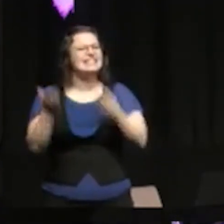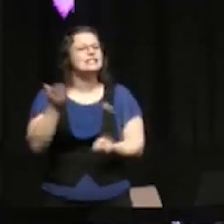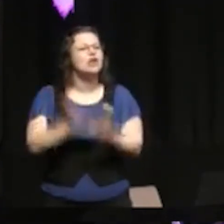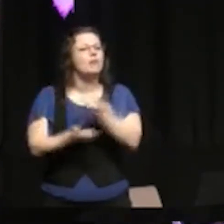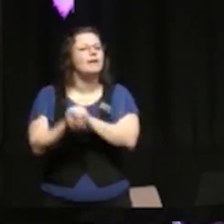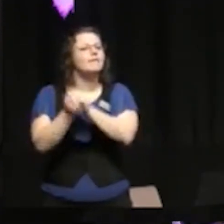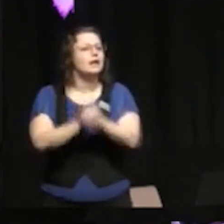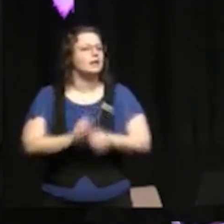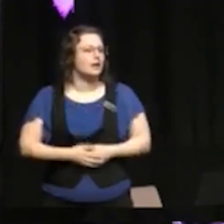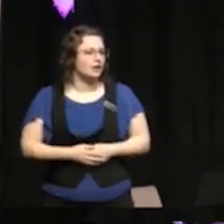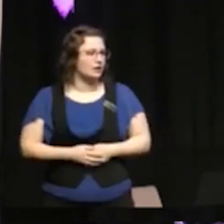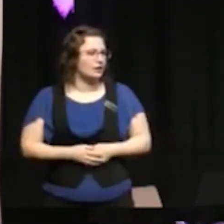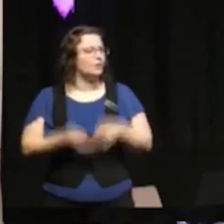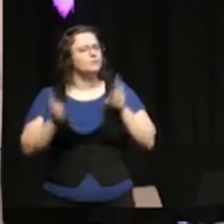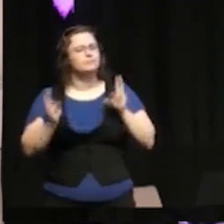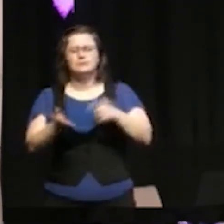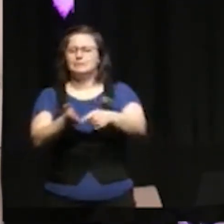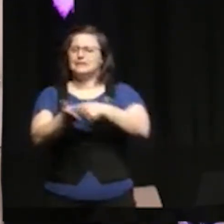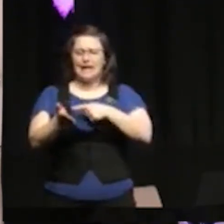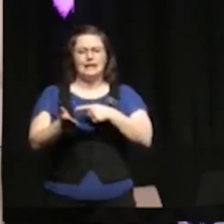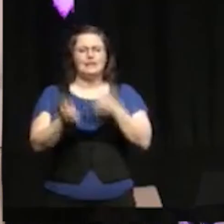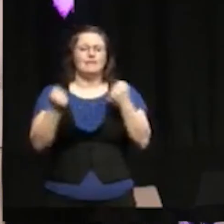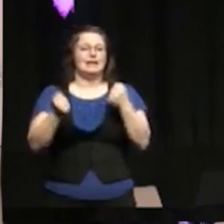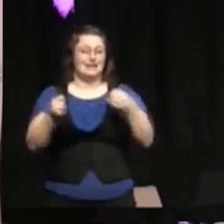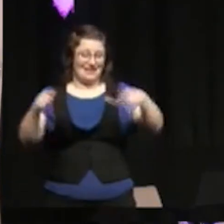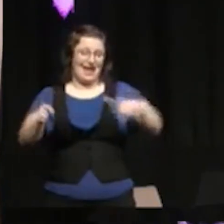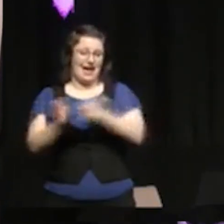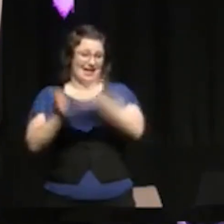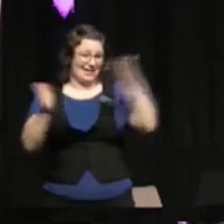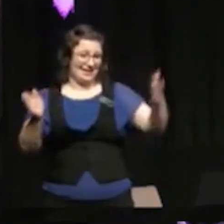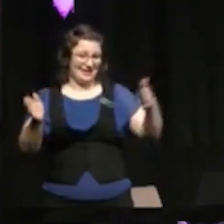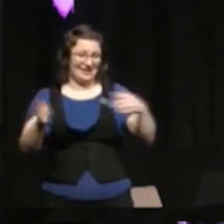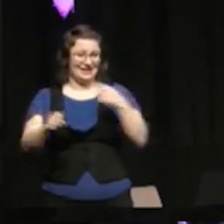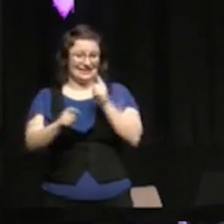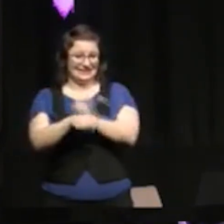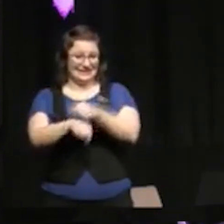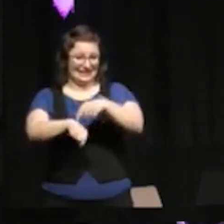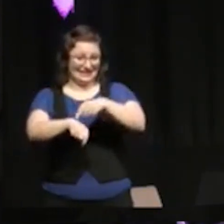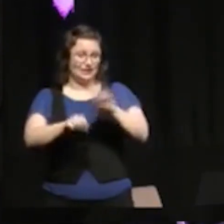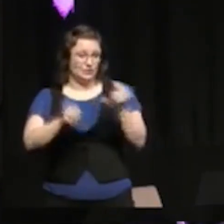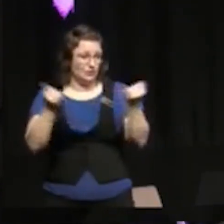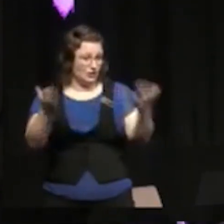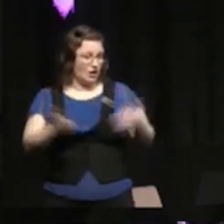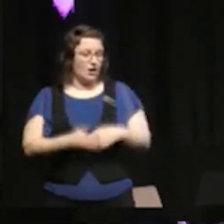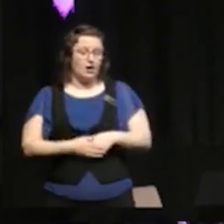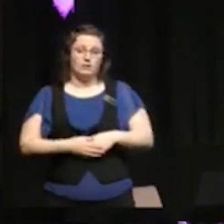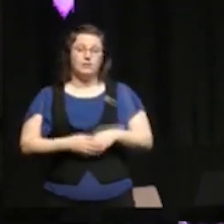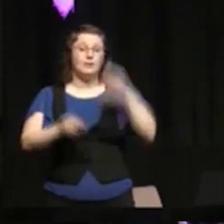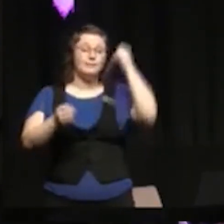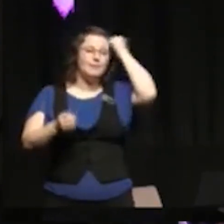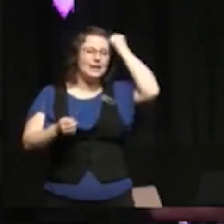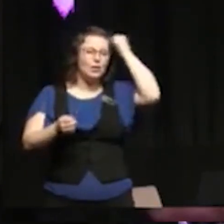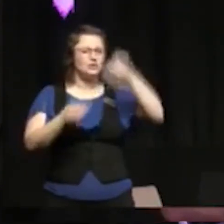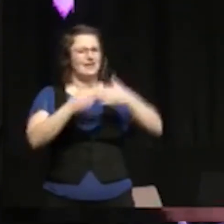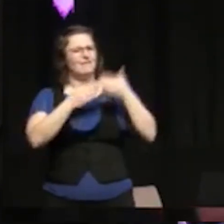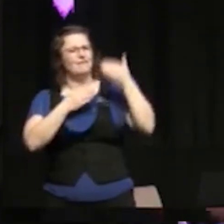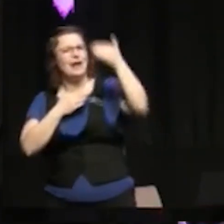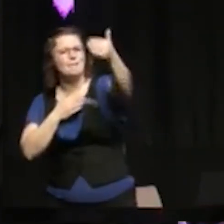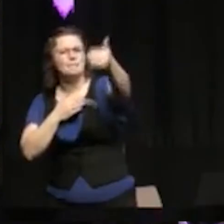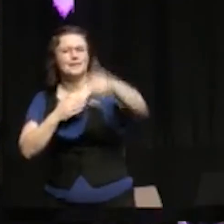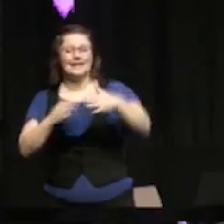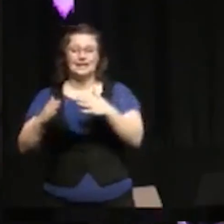in everything we do, in all meetings, we make a change. And I think it's important, especially these days,